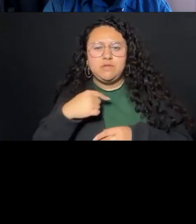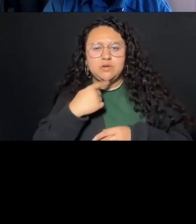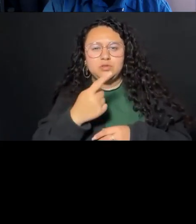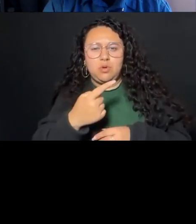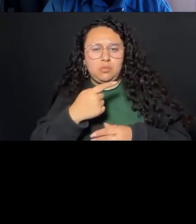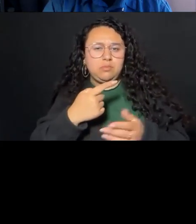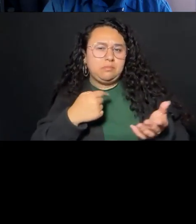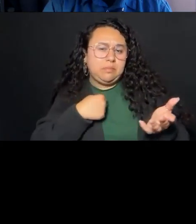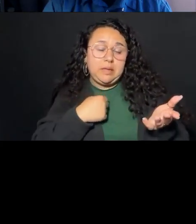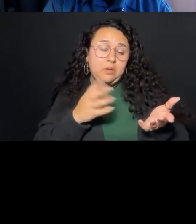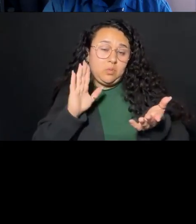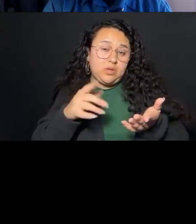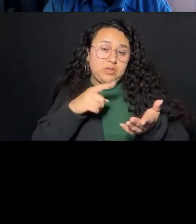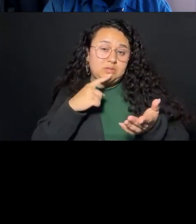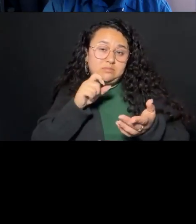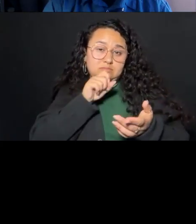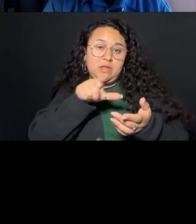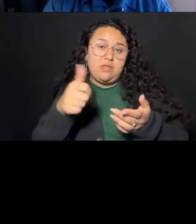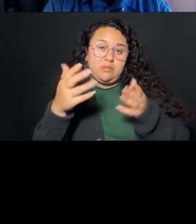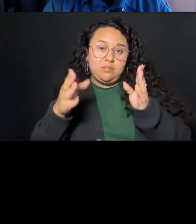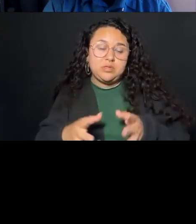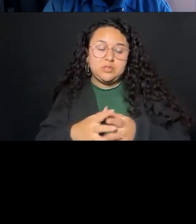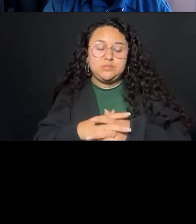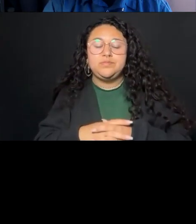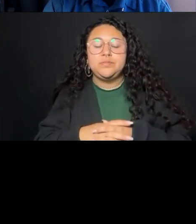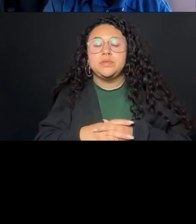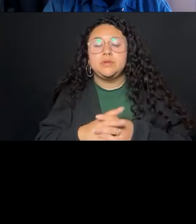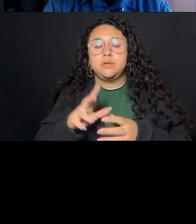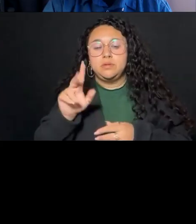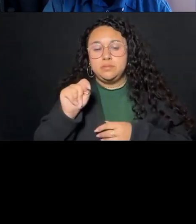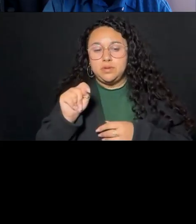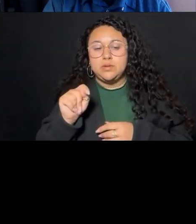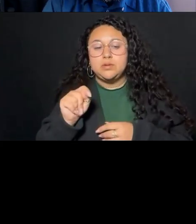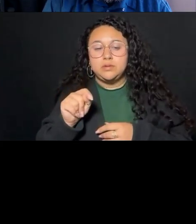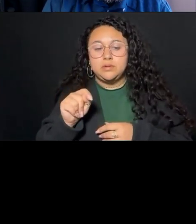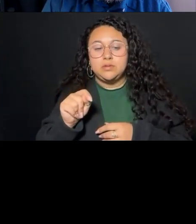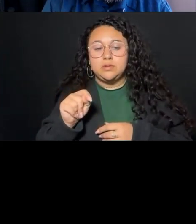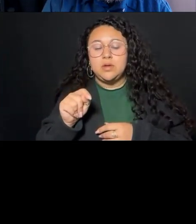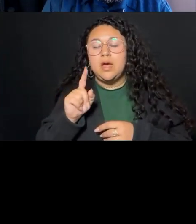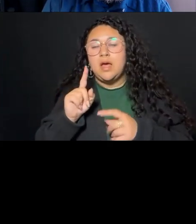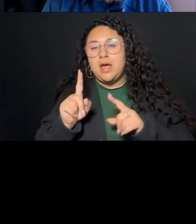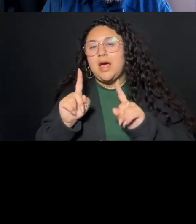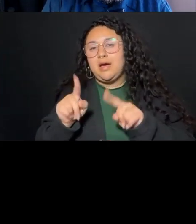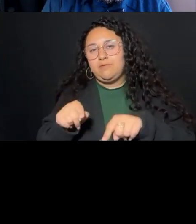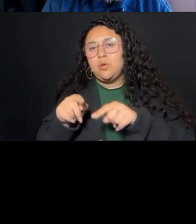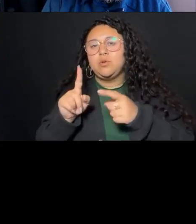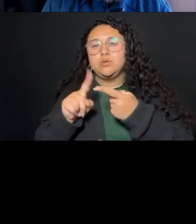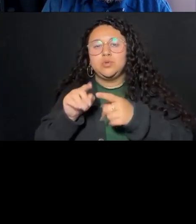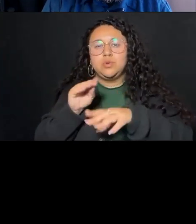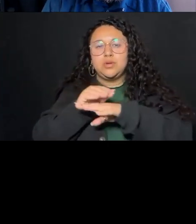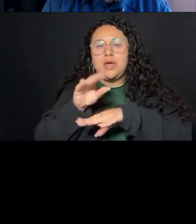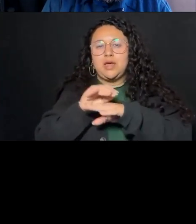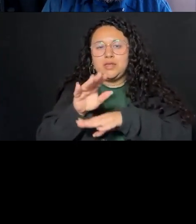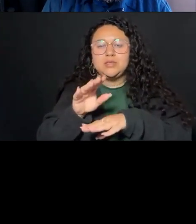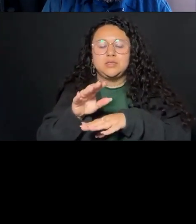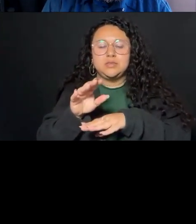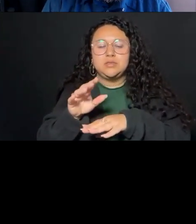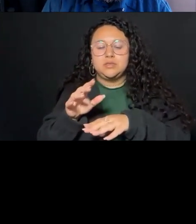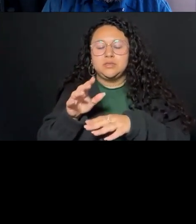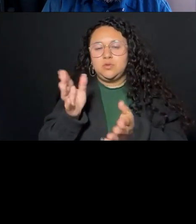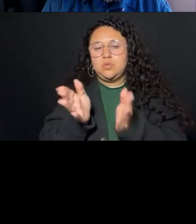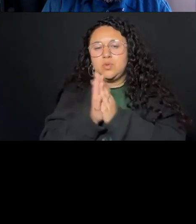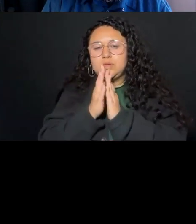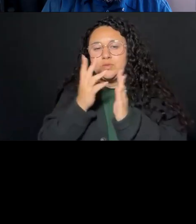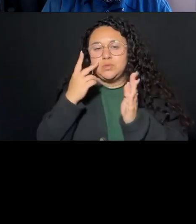tell. But like I ended up having to go to the guy, like the guidance counselor, like requested to see me,